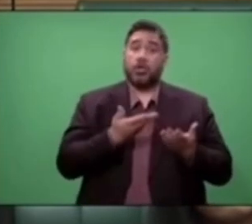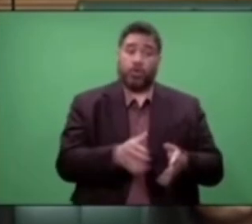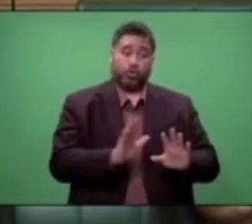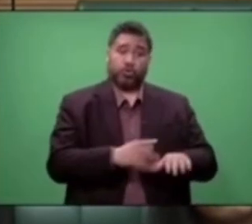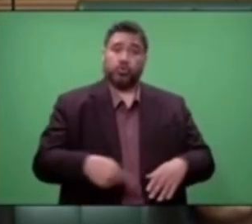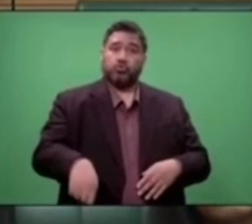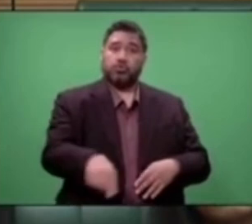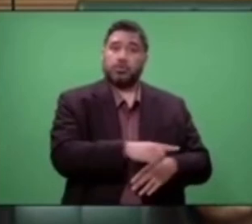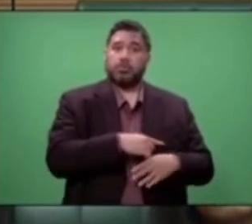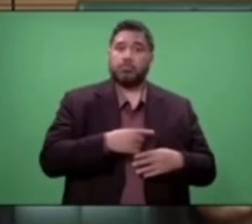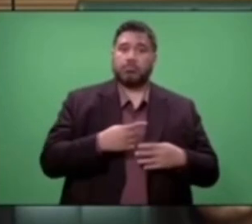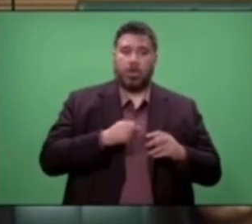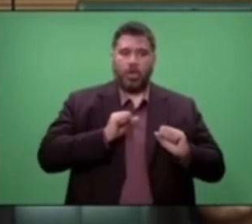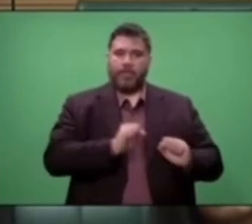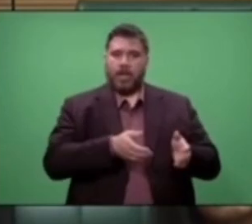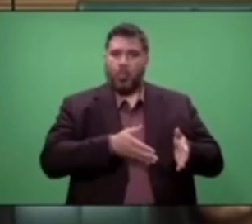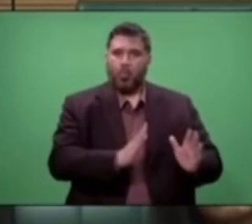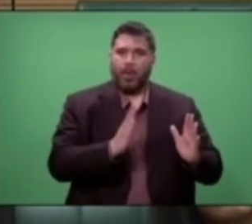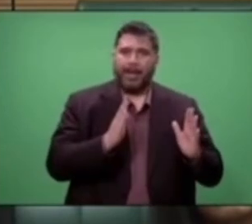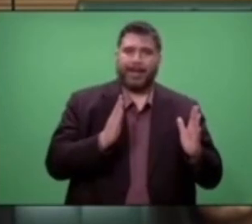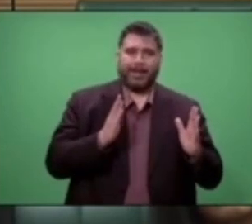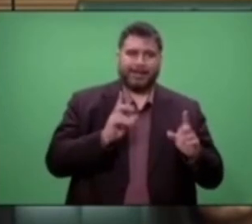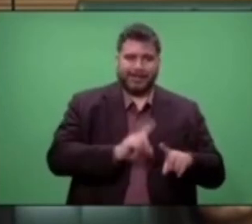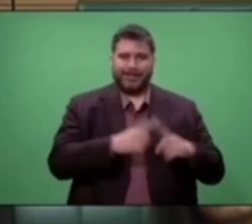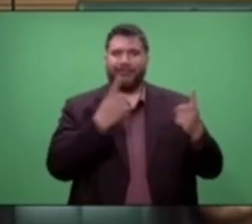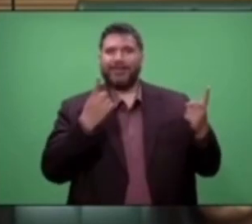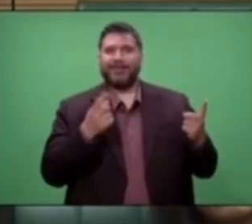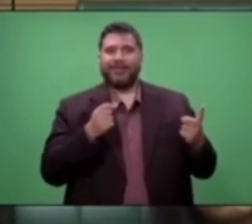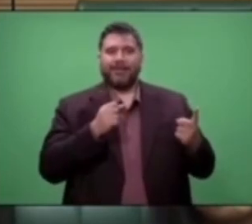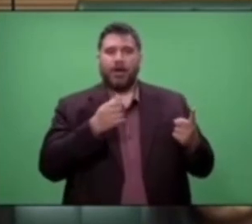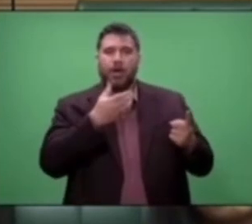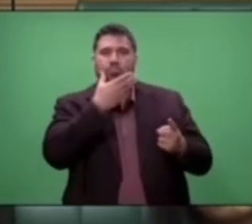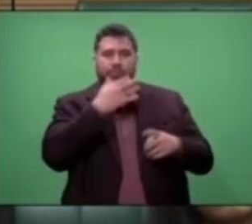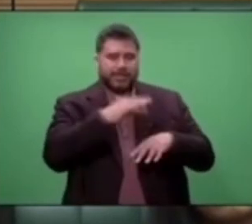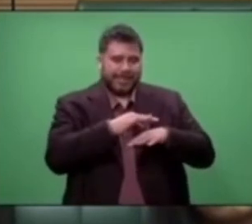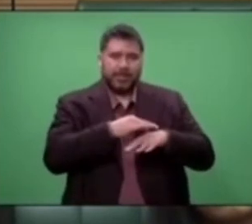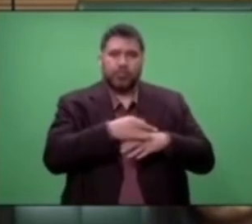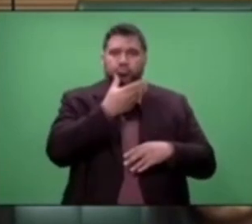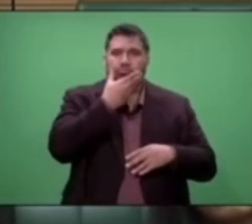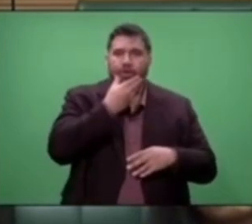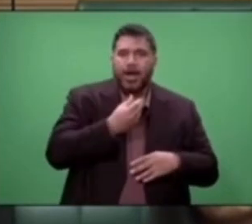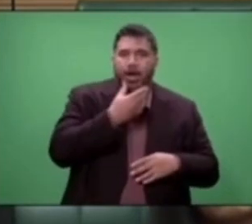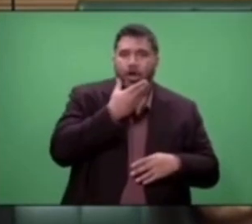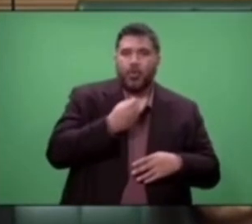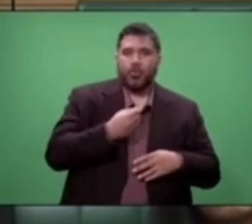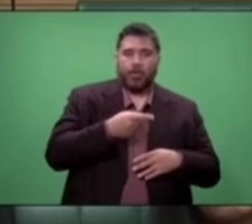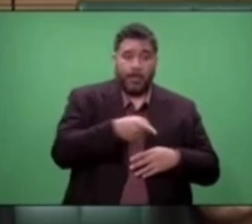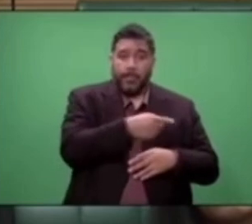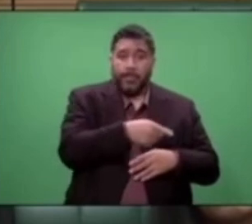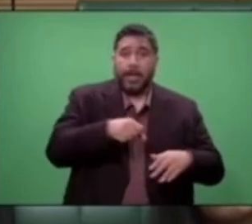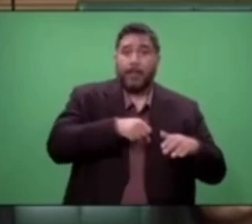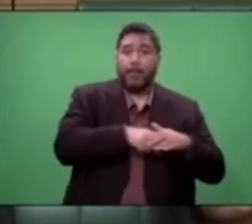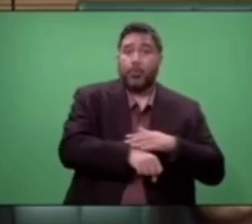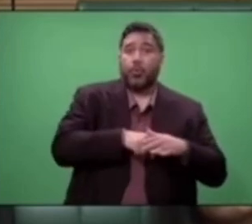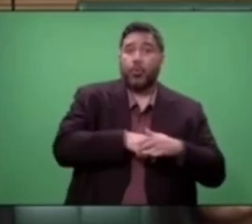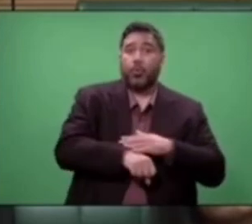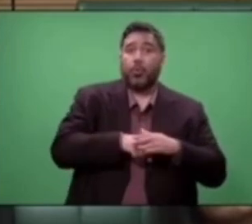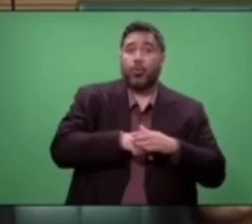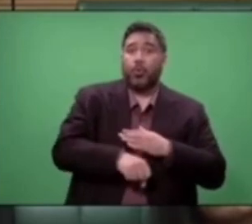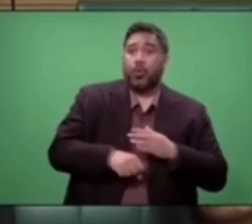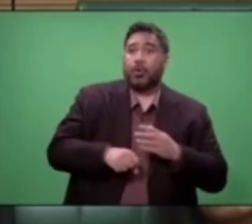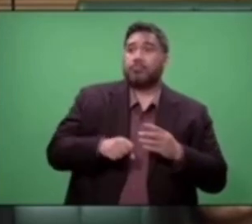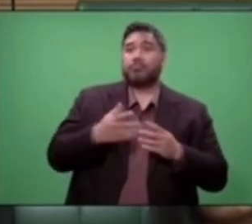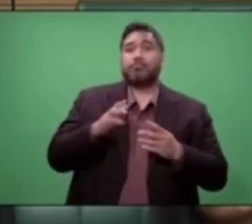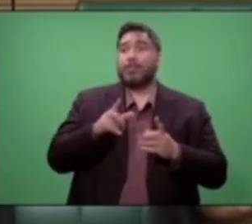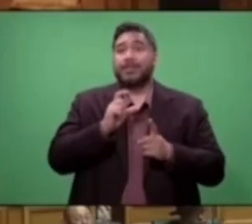way, because they were different, because they were born without the privileges that able-bodied